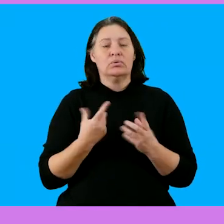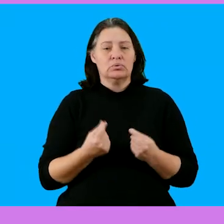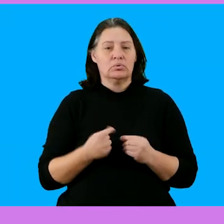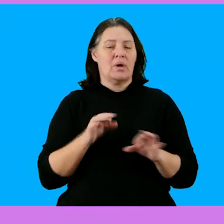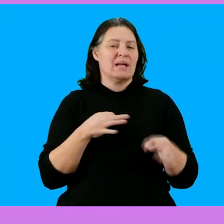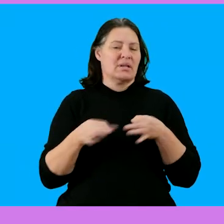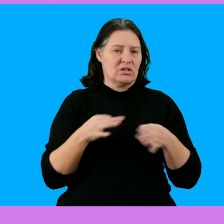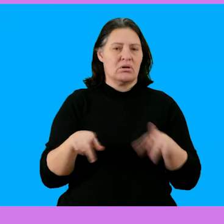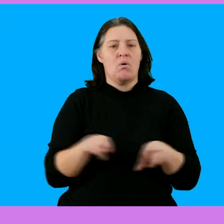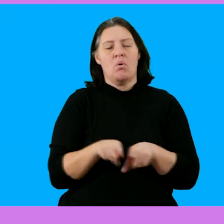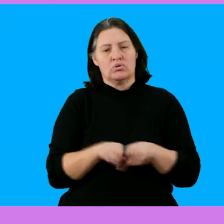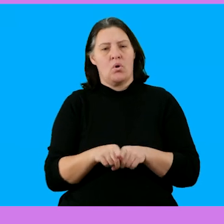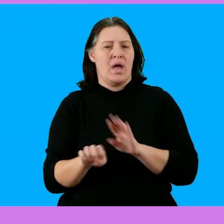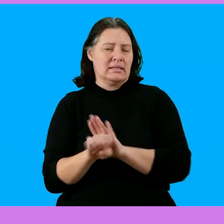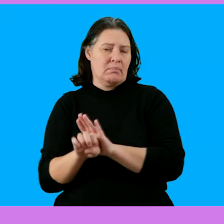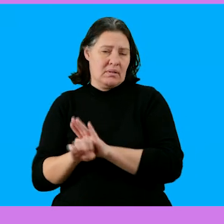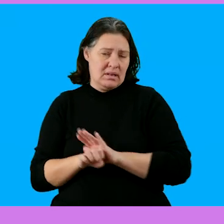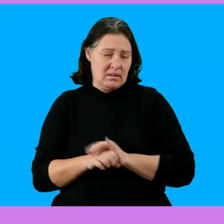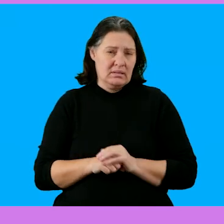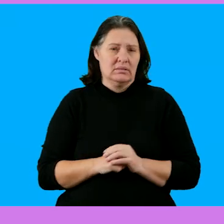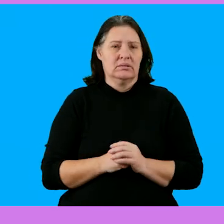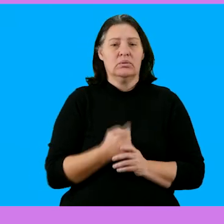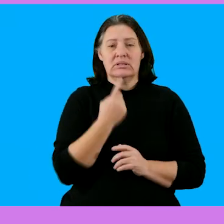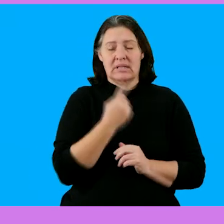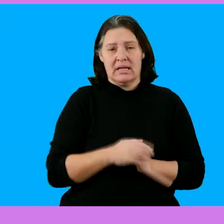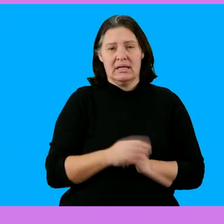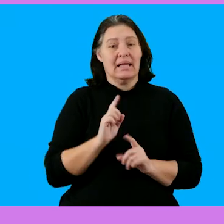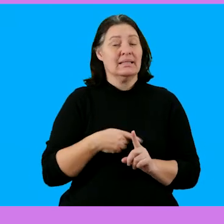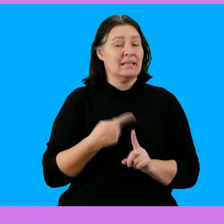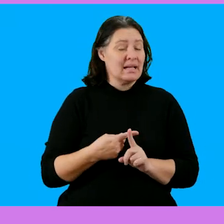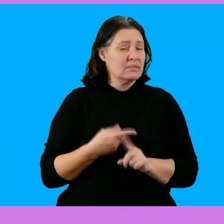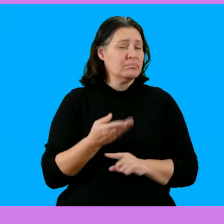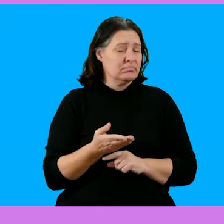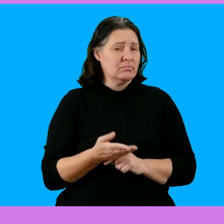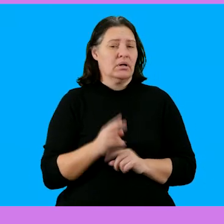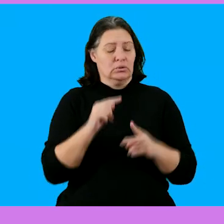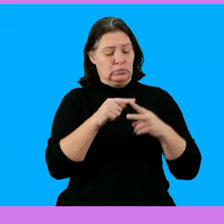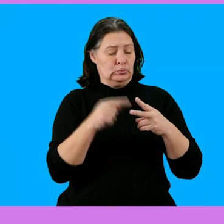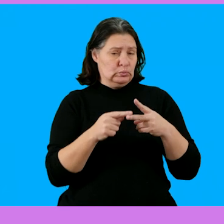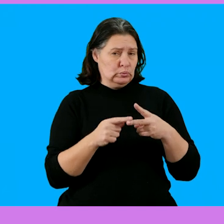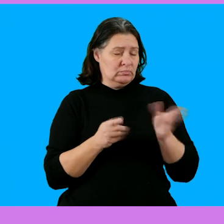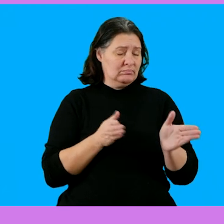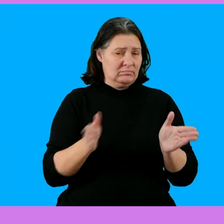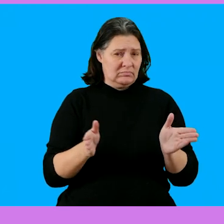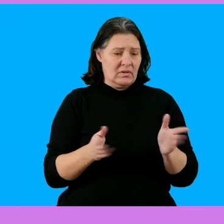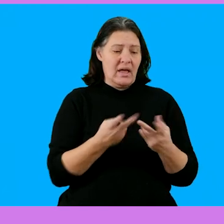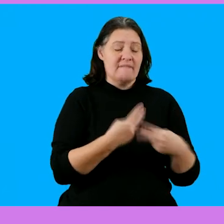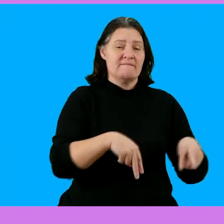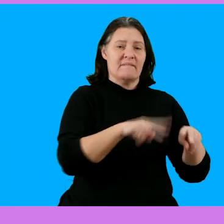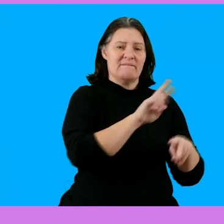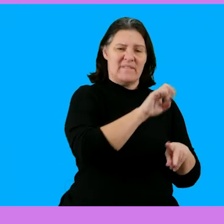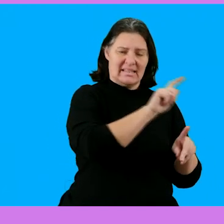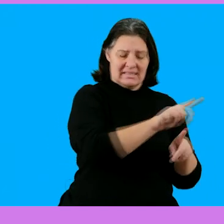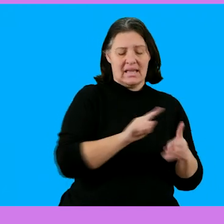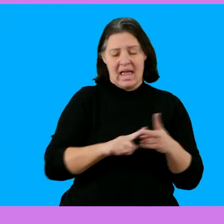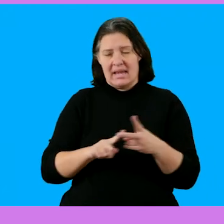did some explanation as well as some examples. Then we said that taxation consists of two types of tax, right? That's your